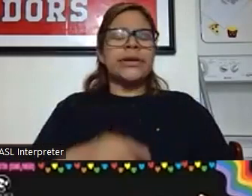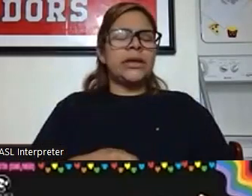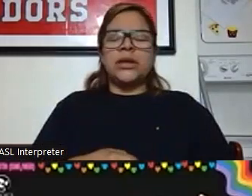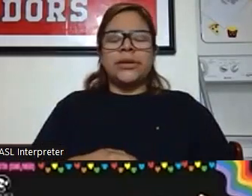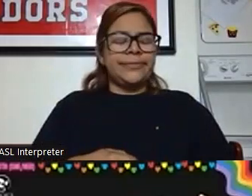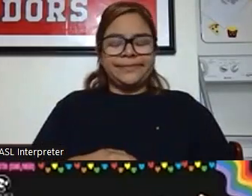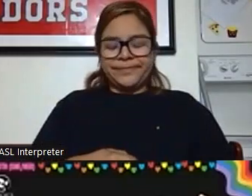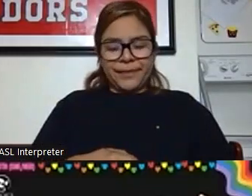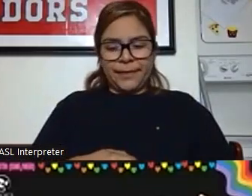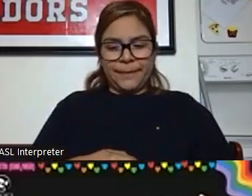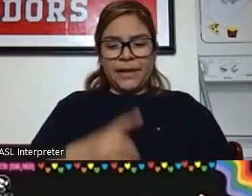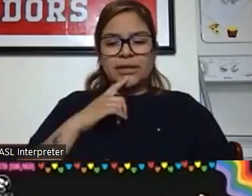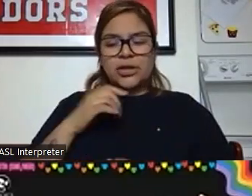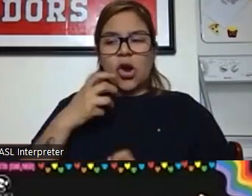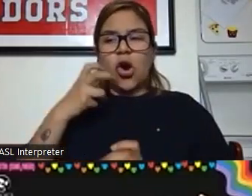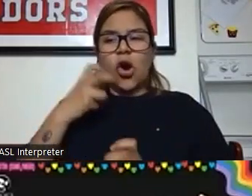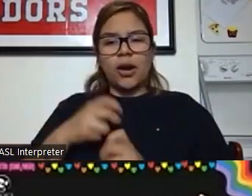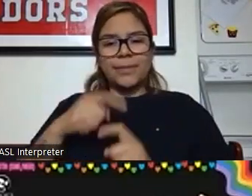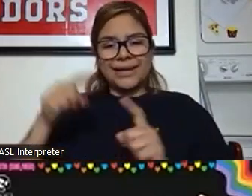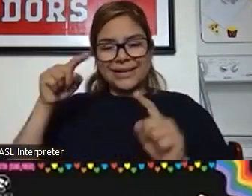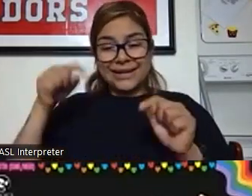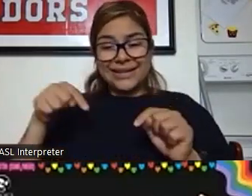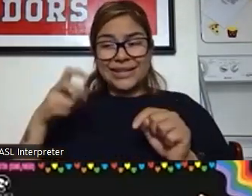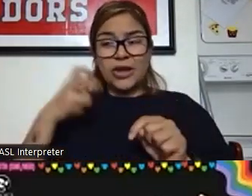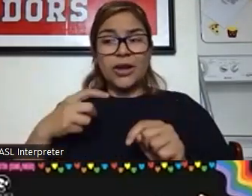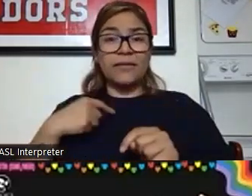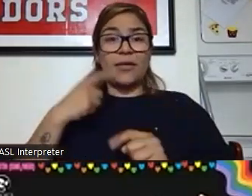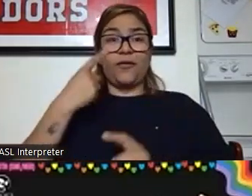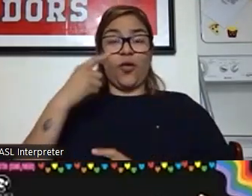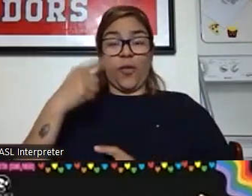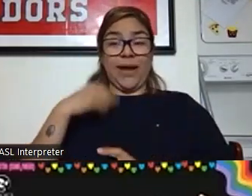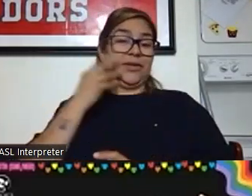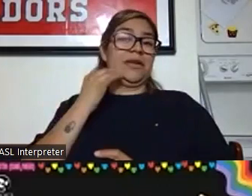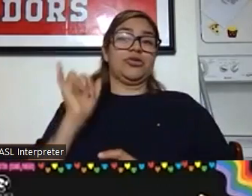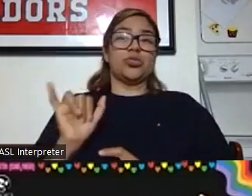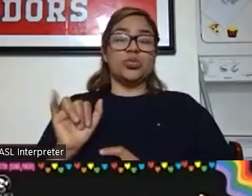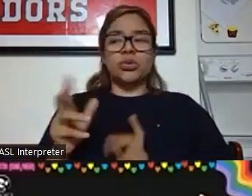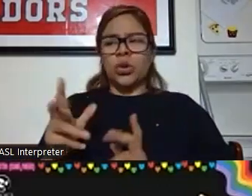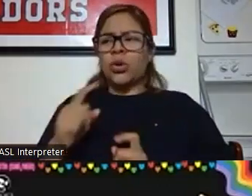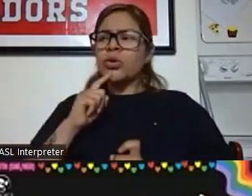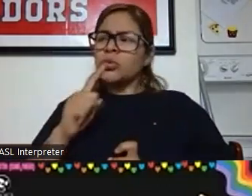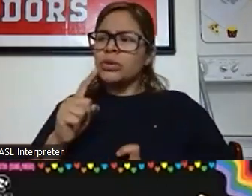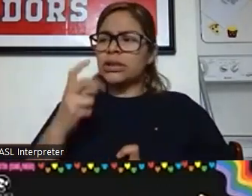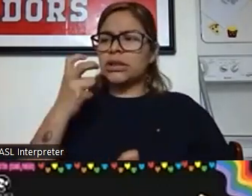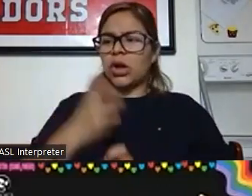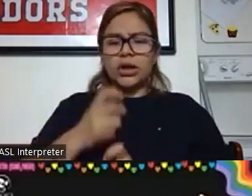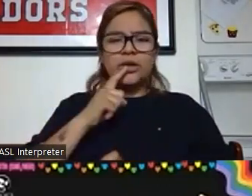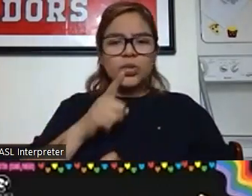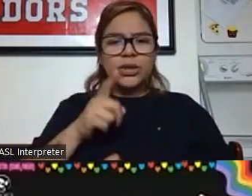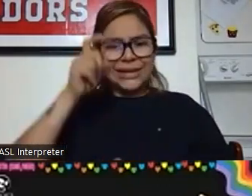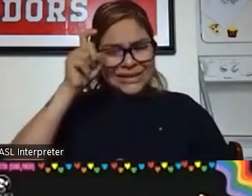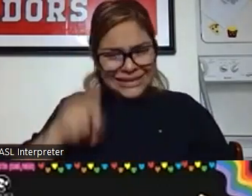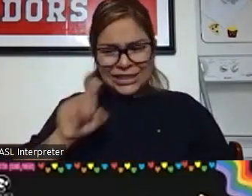when something happened. But this is what we need to really drill down and address so that people